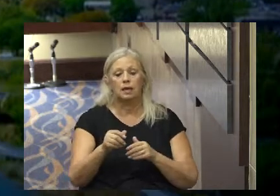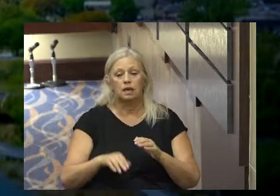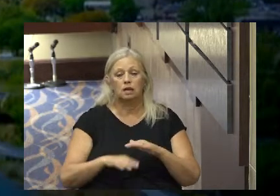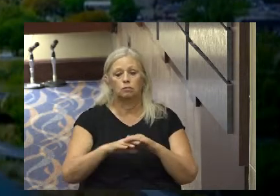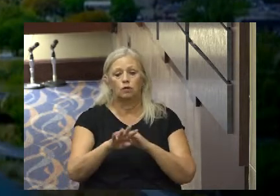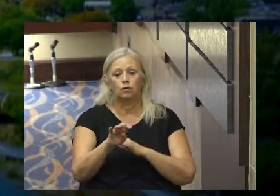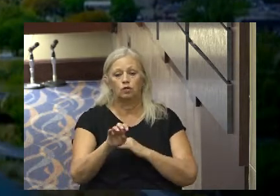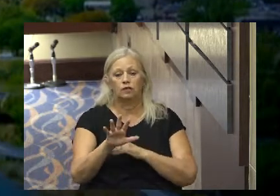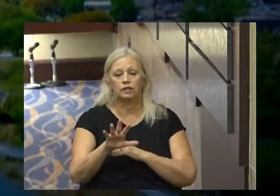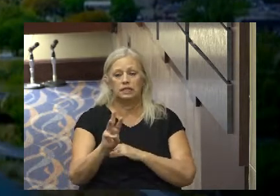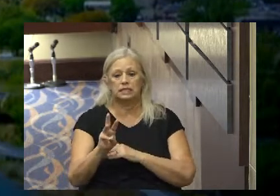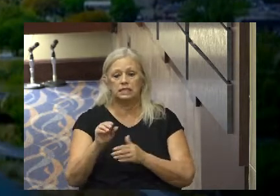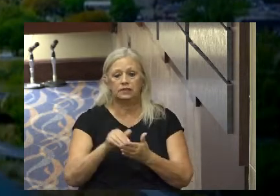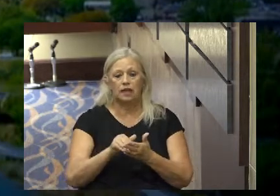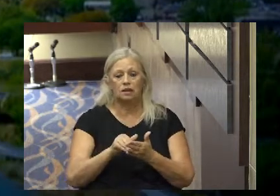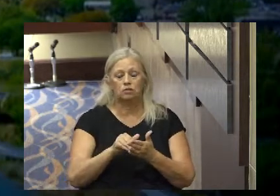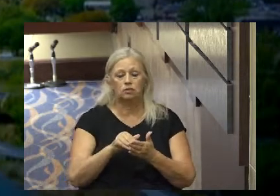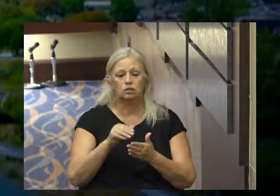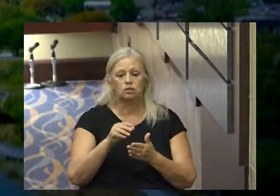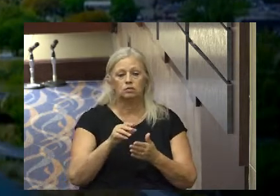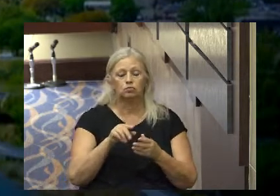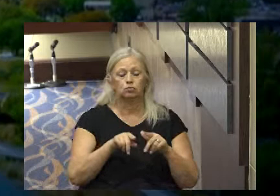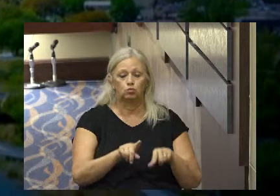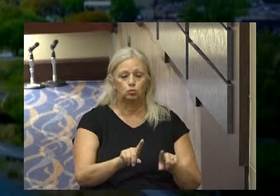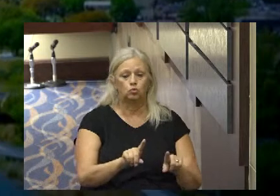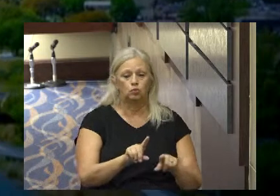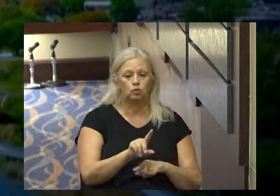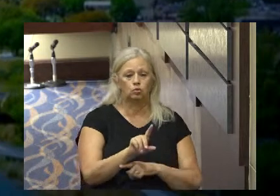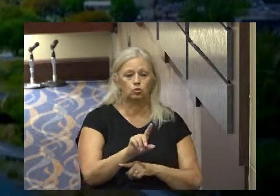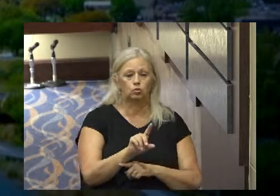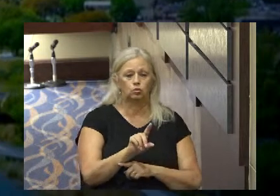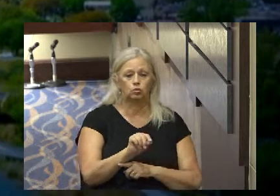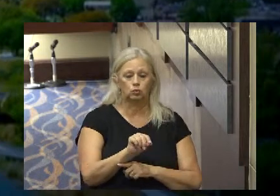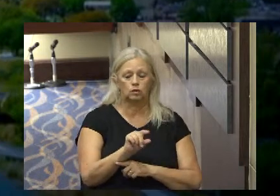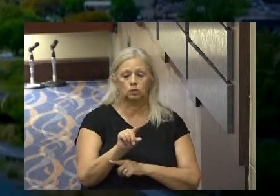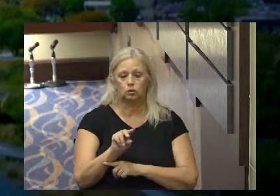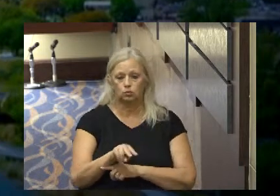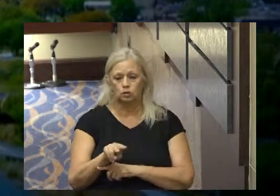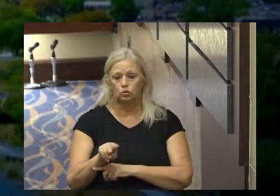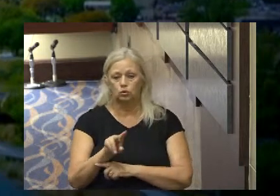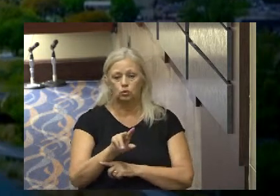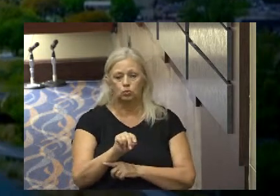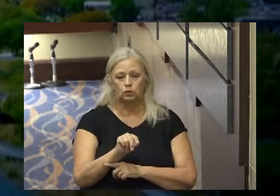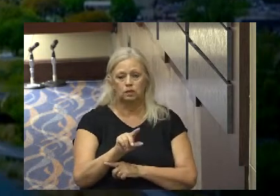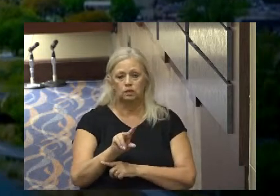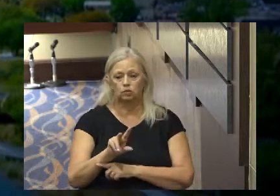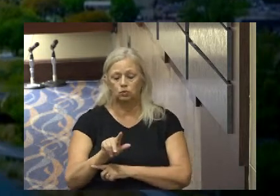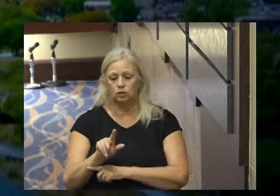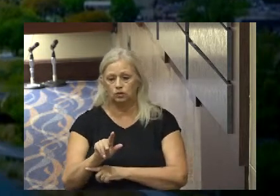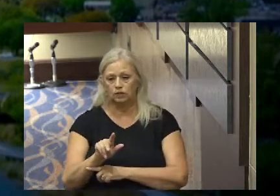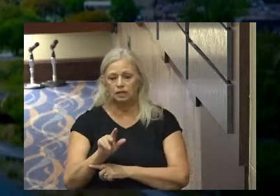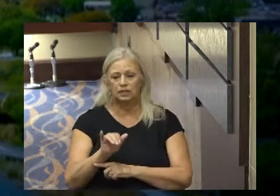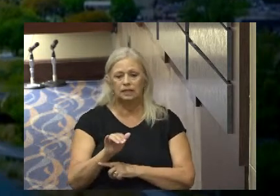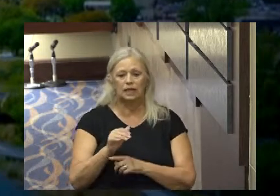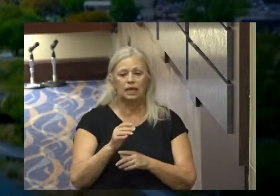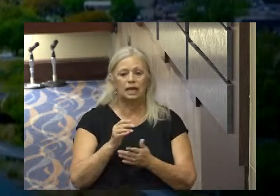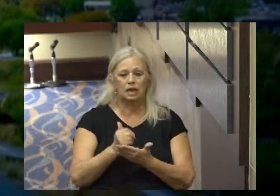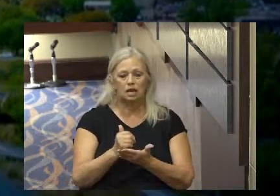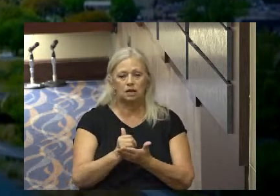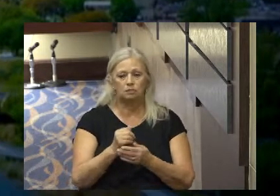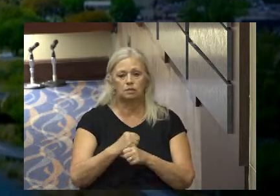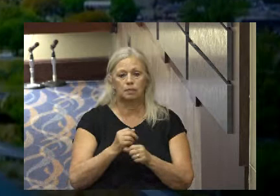$456,000 during fiscal year 22-23 for those services. And this work is really pivotal to ensure we remain in compliance